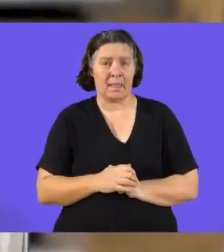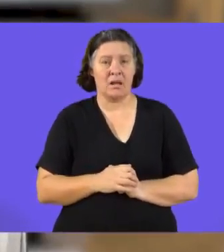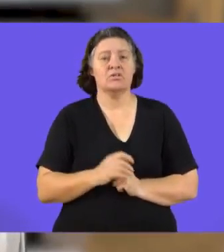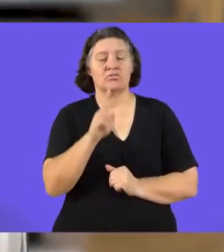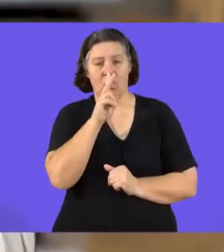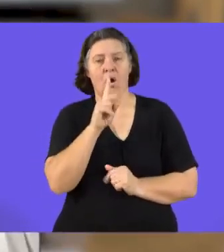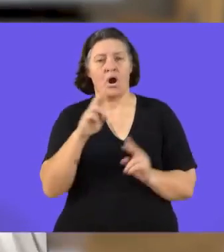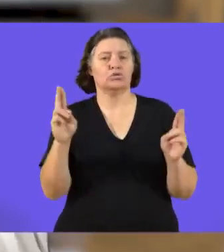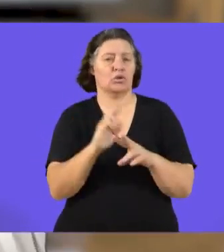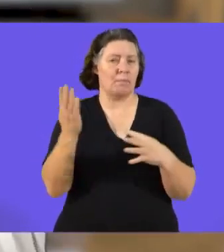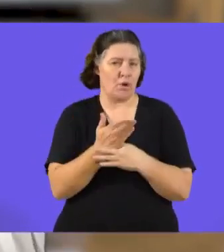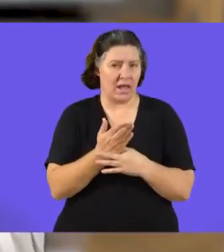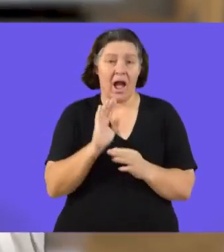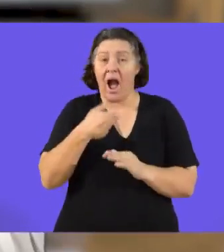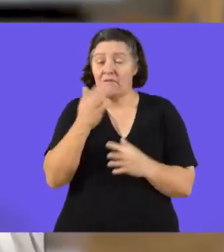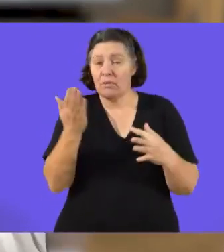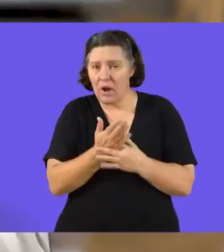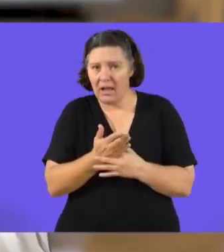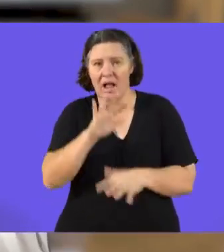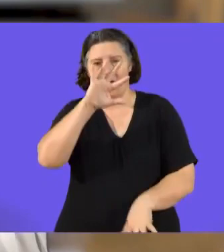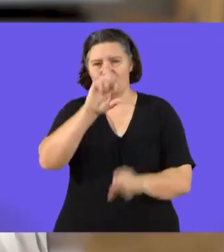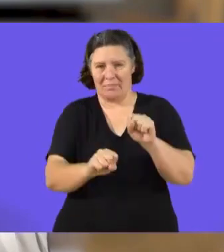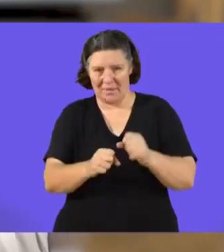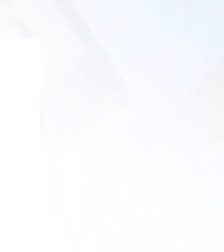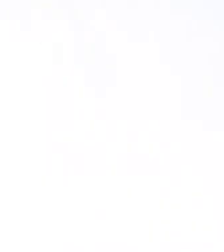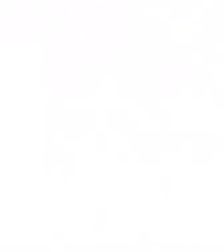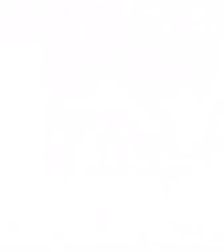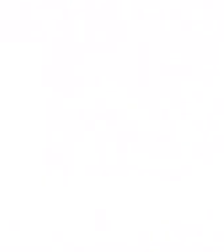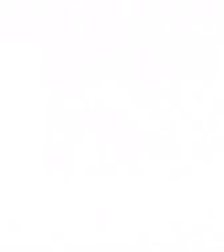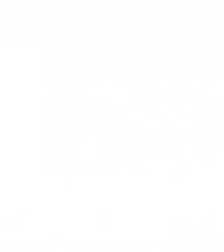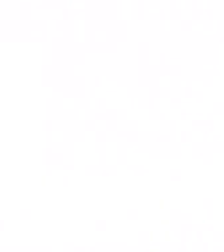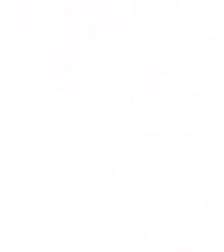break. After the break, we'll wrap this all up. See you now.